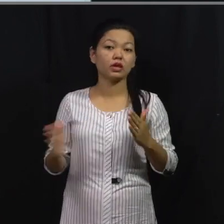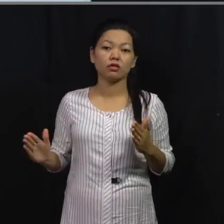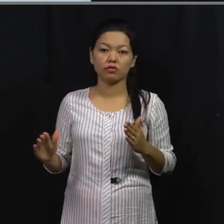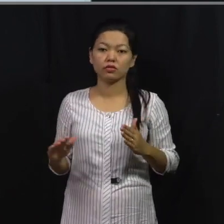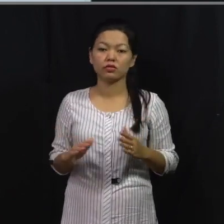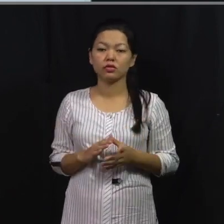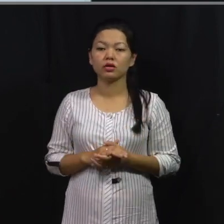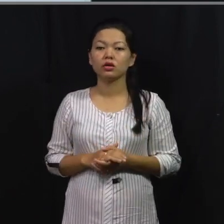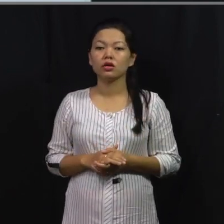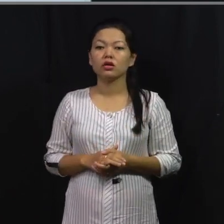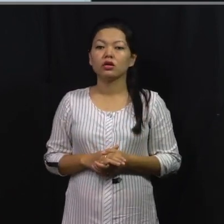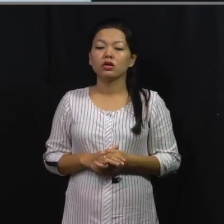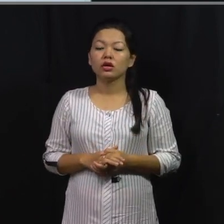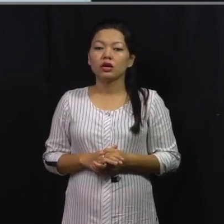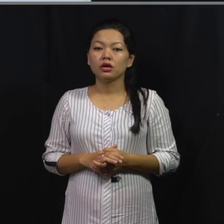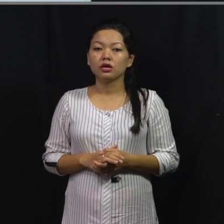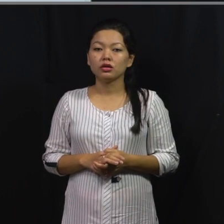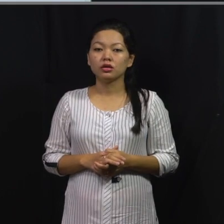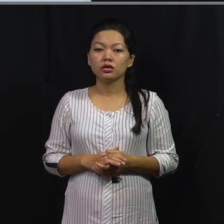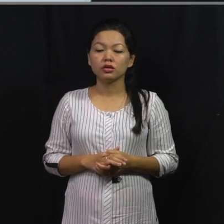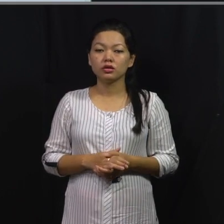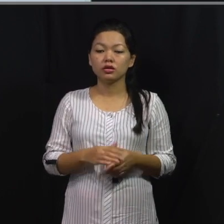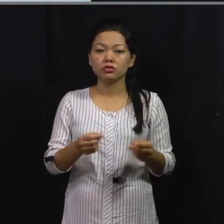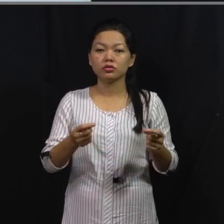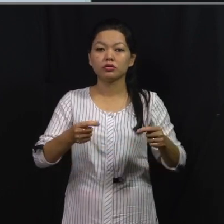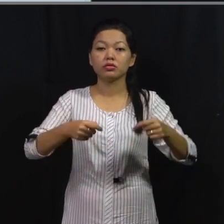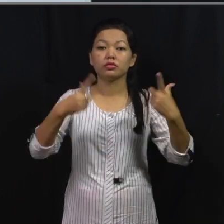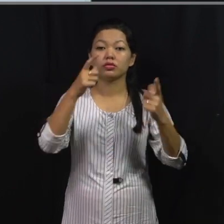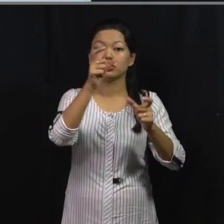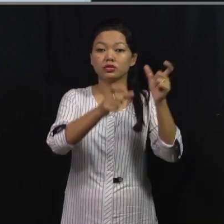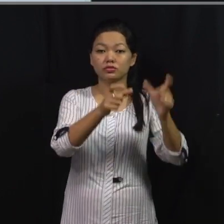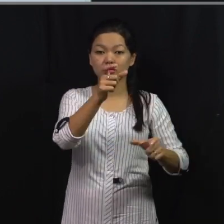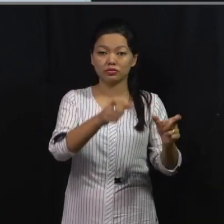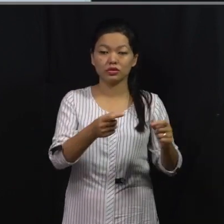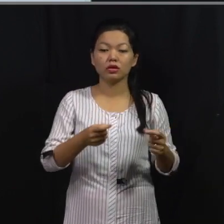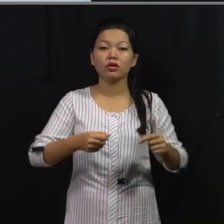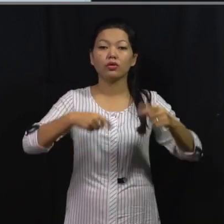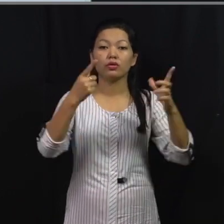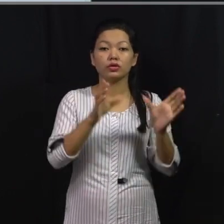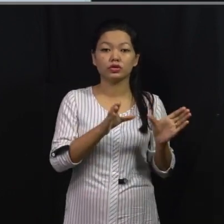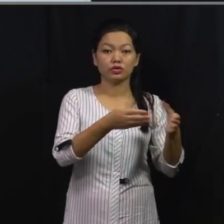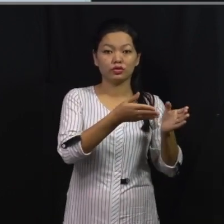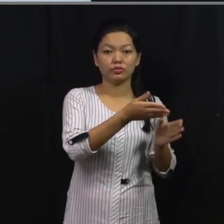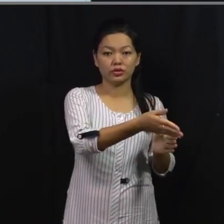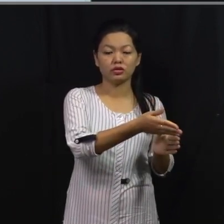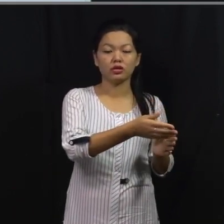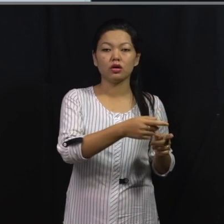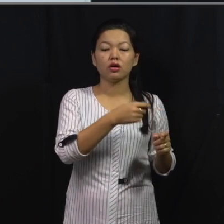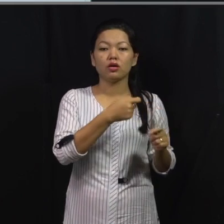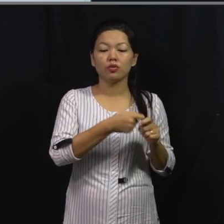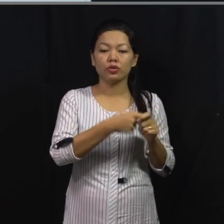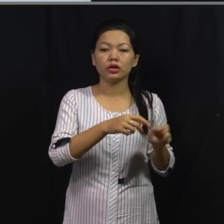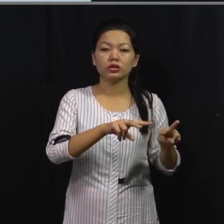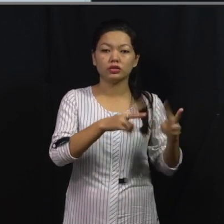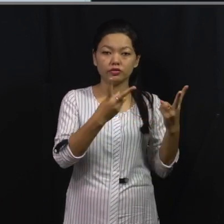to practice what the upper caste group of people were doing in the society, okay, and thus there were so